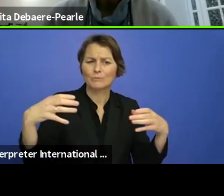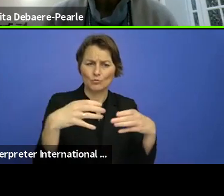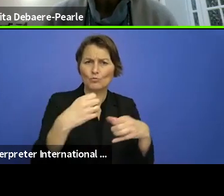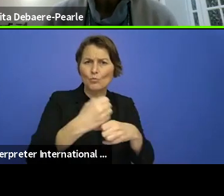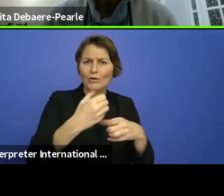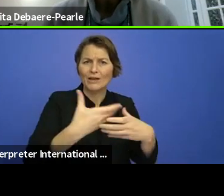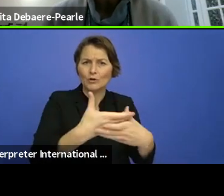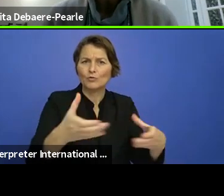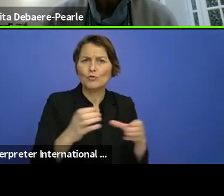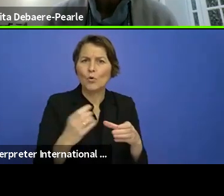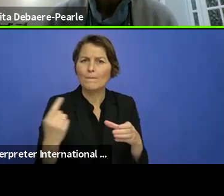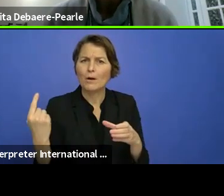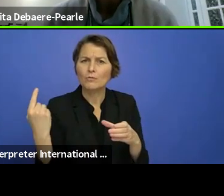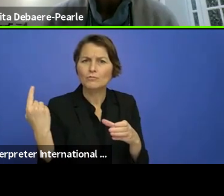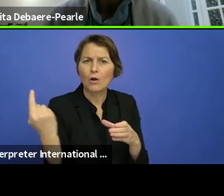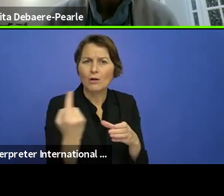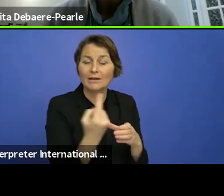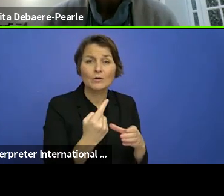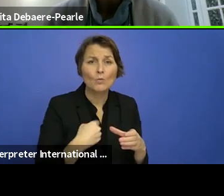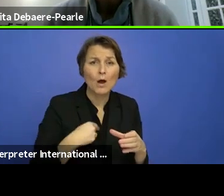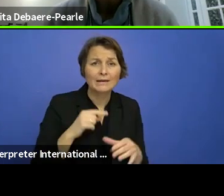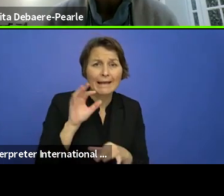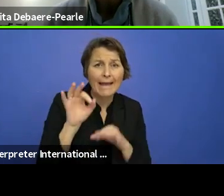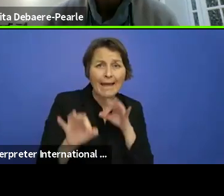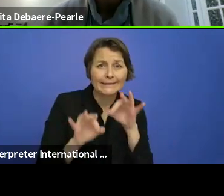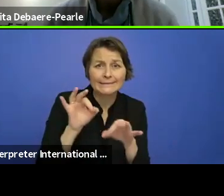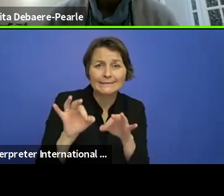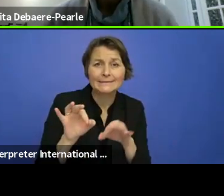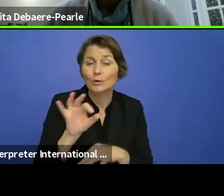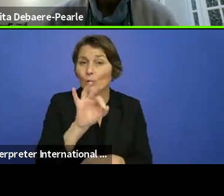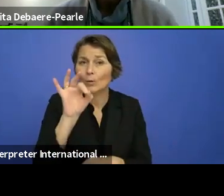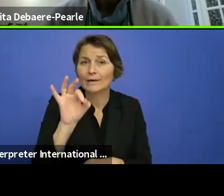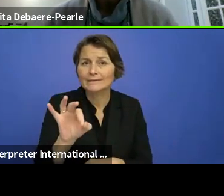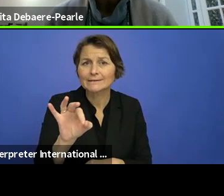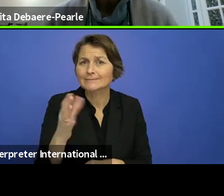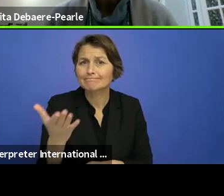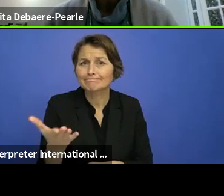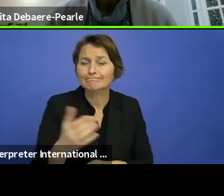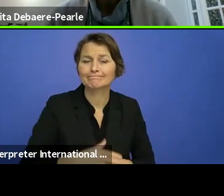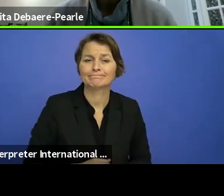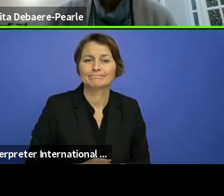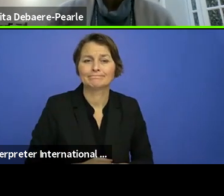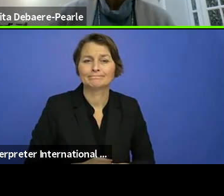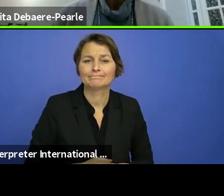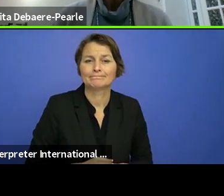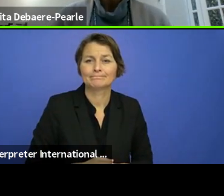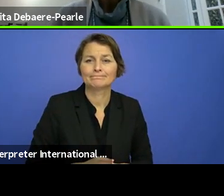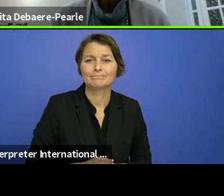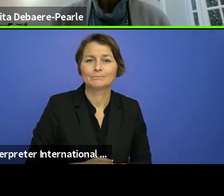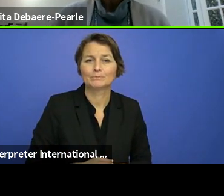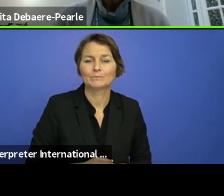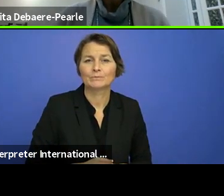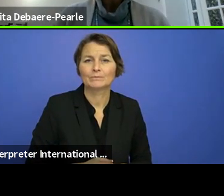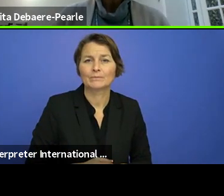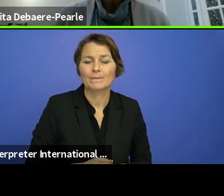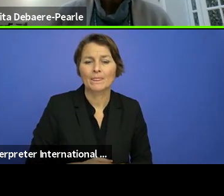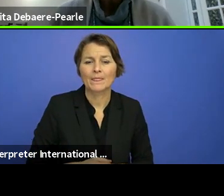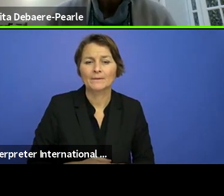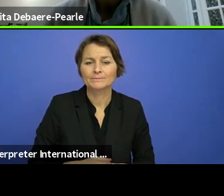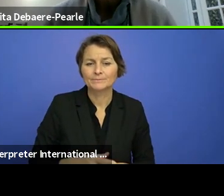might raise or want to ask you a question. I see Genia and Thomas visible.